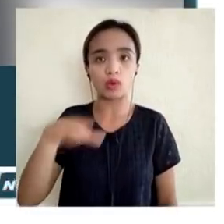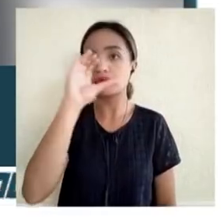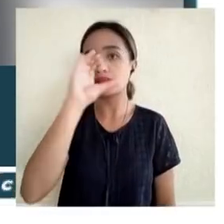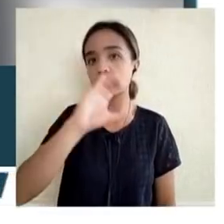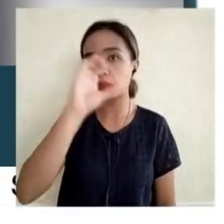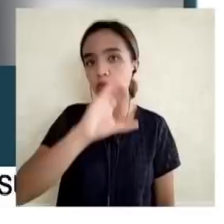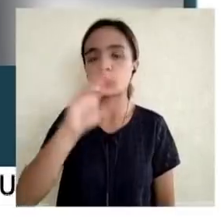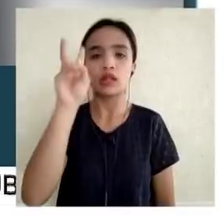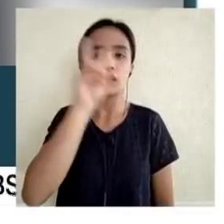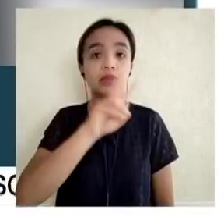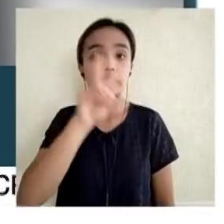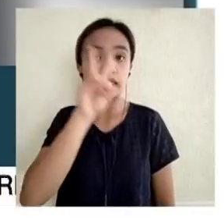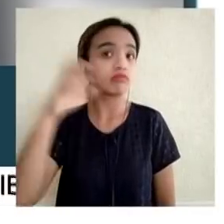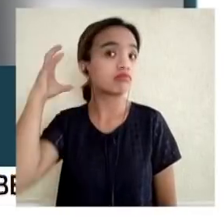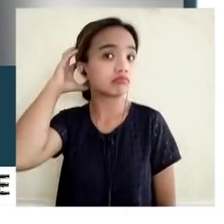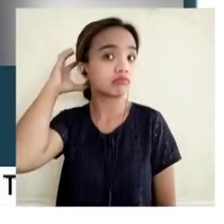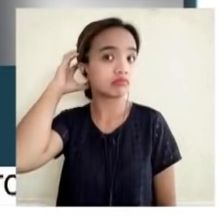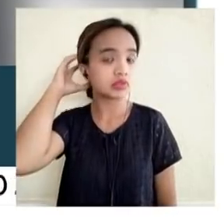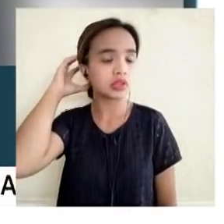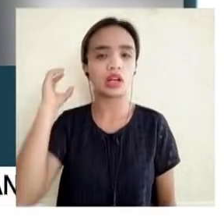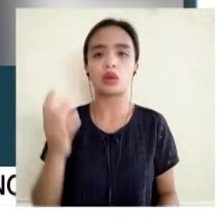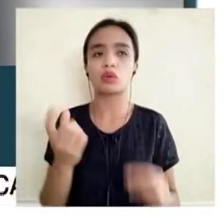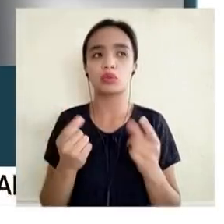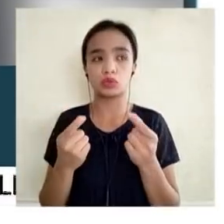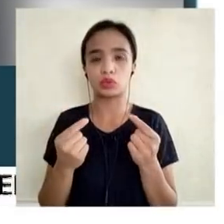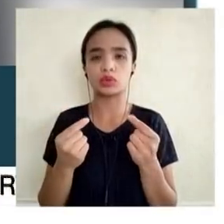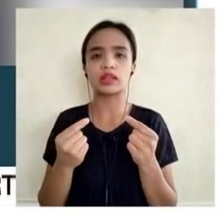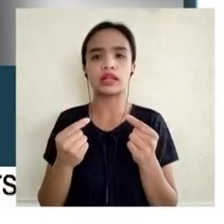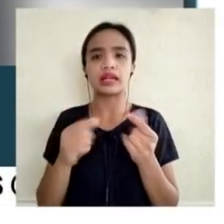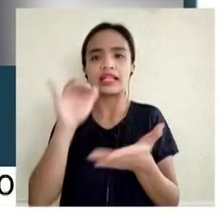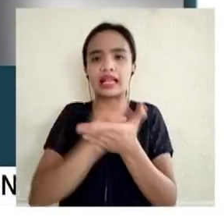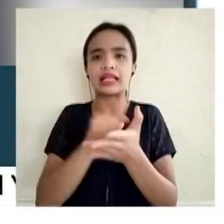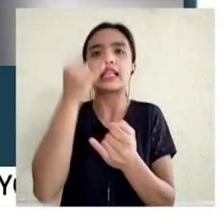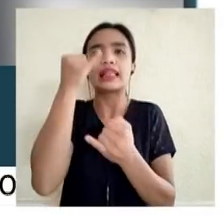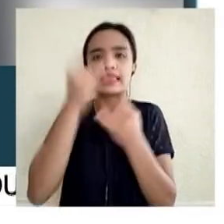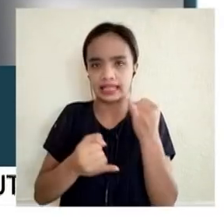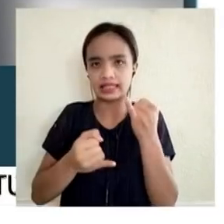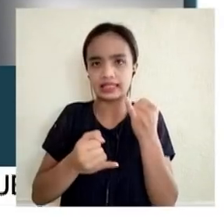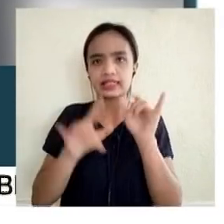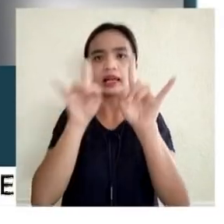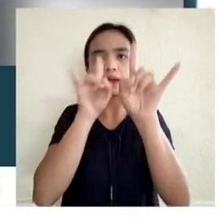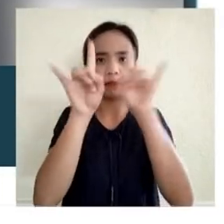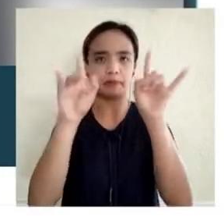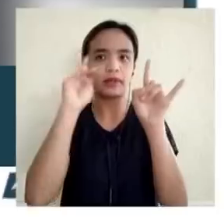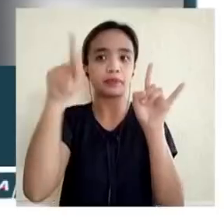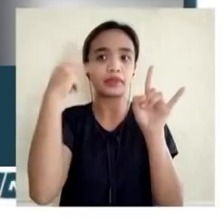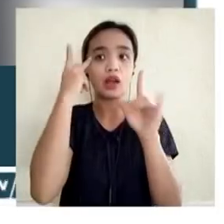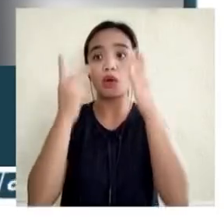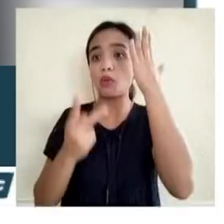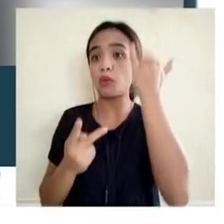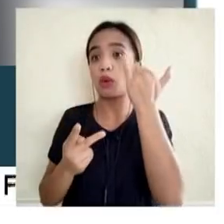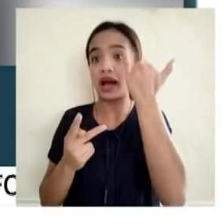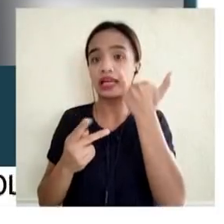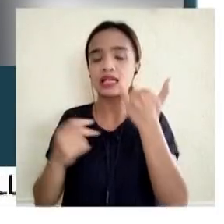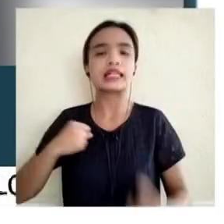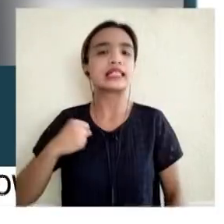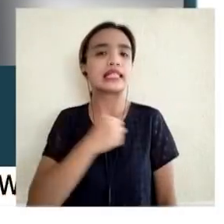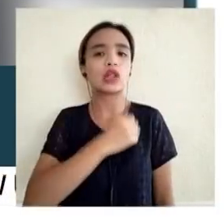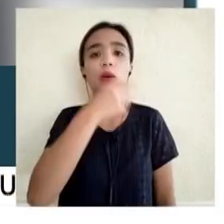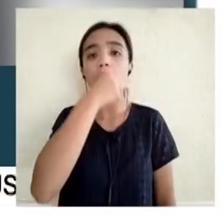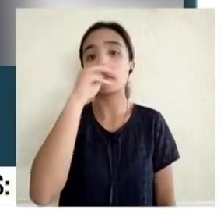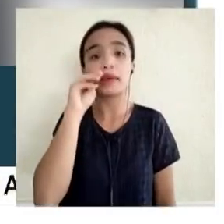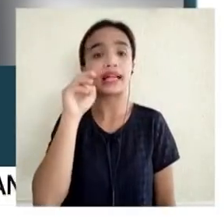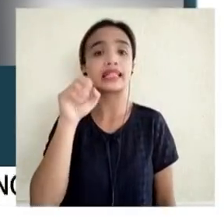and Mindanao would be the last leg of the campaign, because Senator Manny Pacquiao is